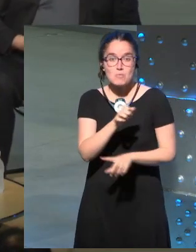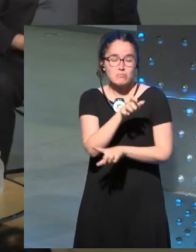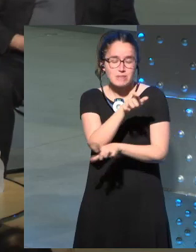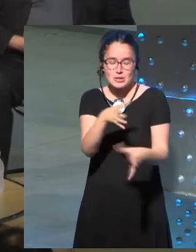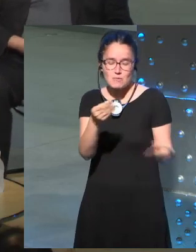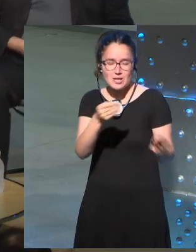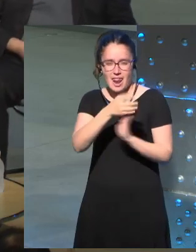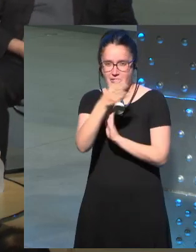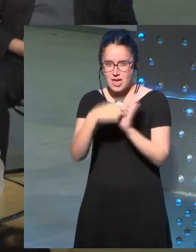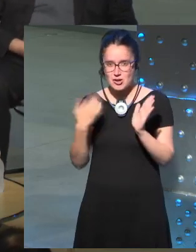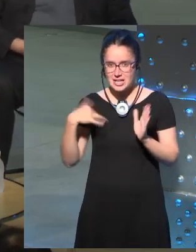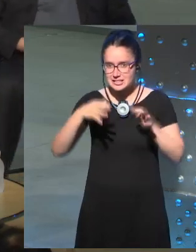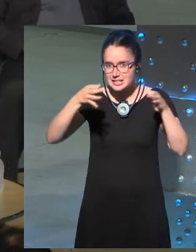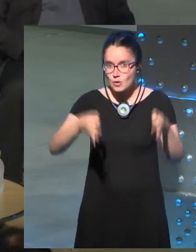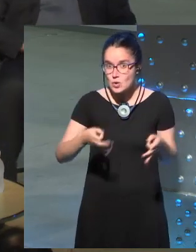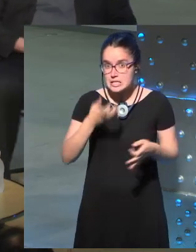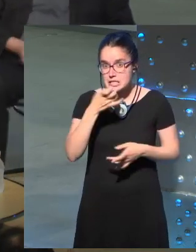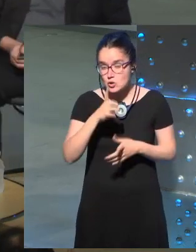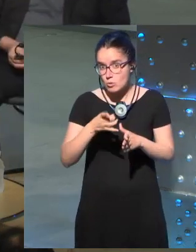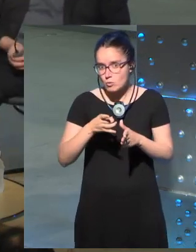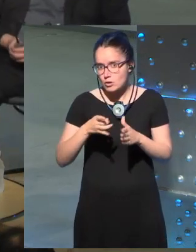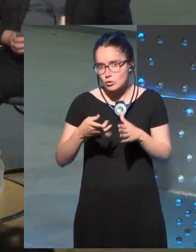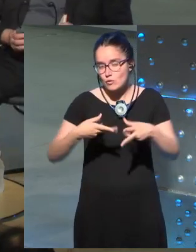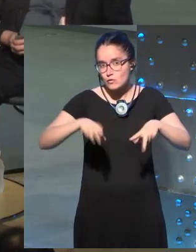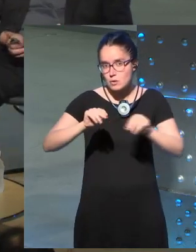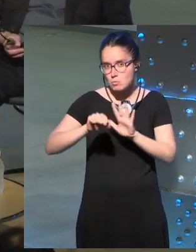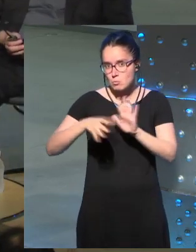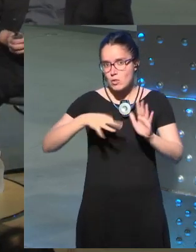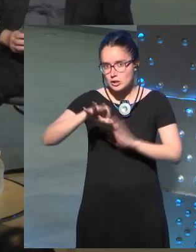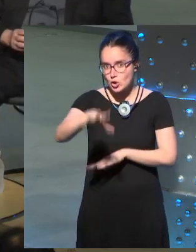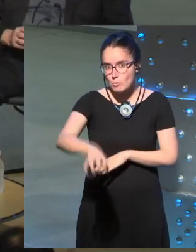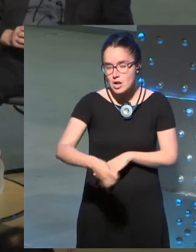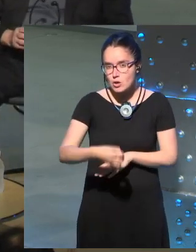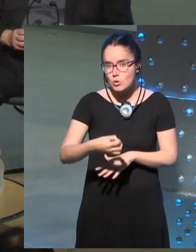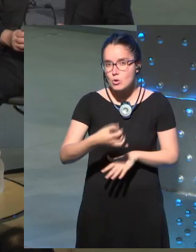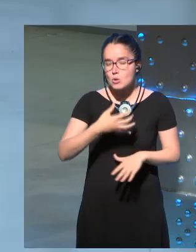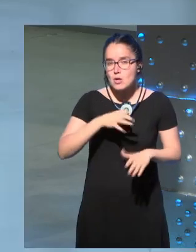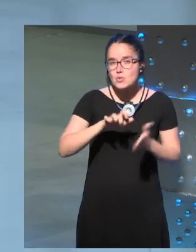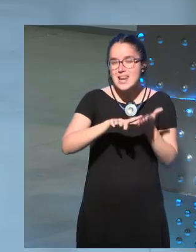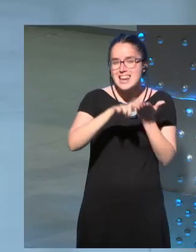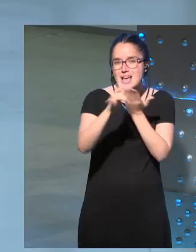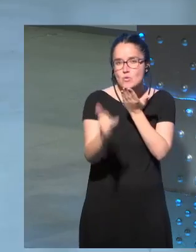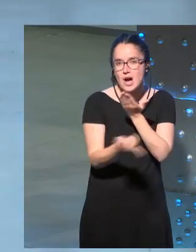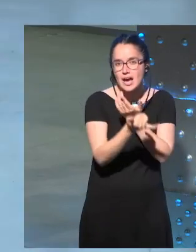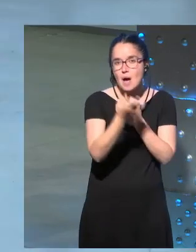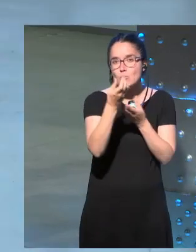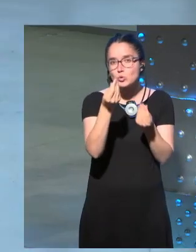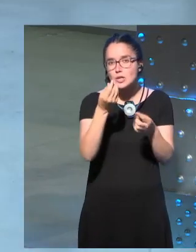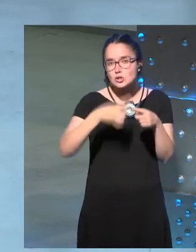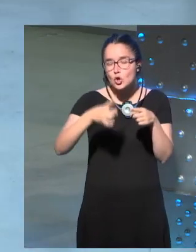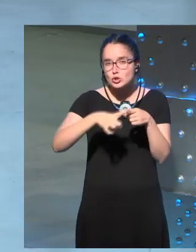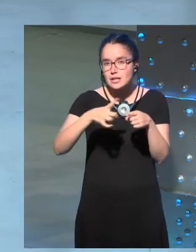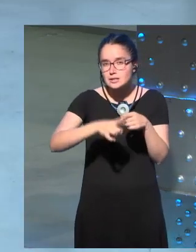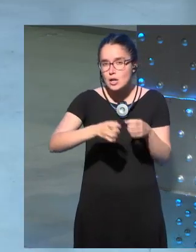book. I'm sure that many of you have already read it. If you haven't done it, you can have it after the speech. It's able